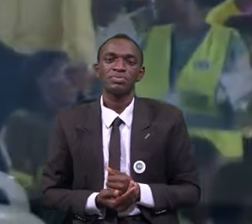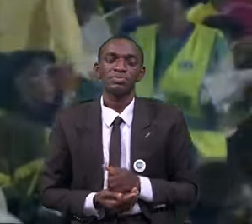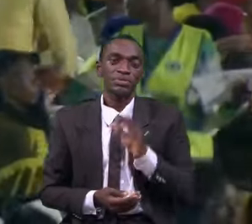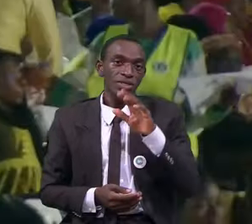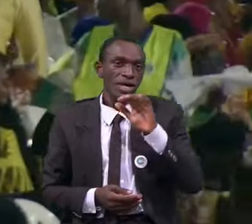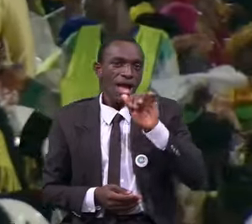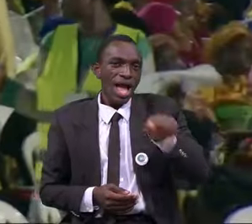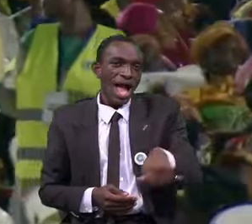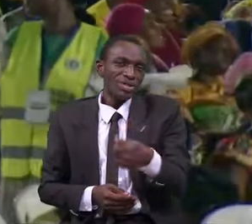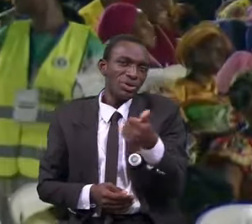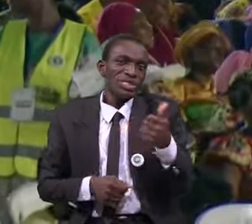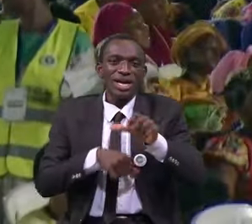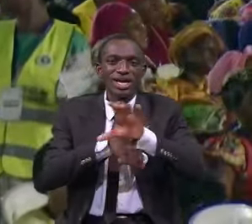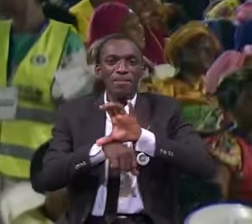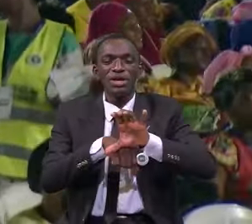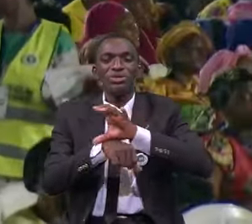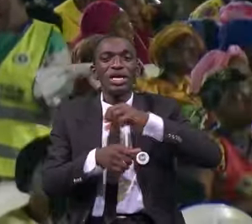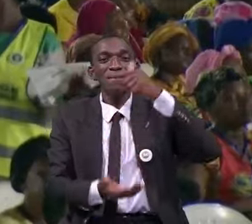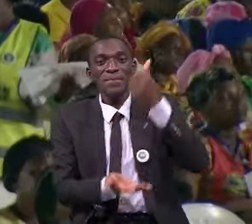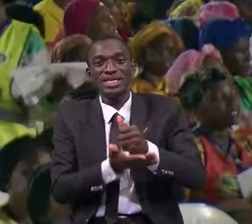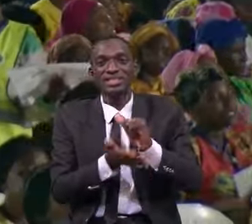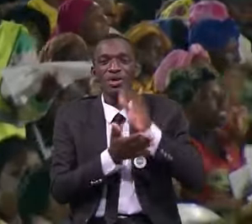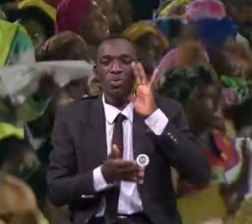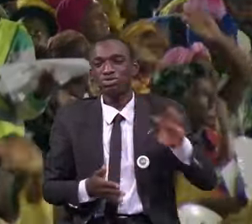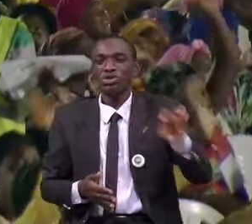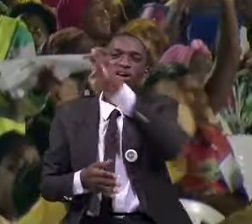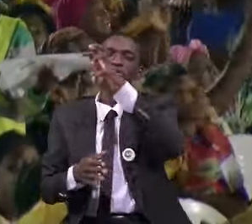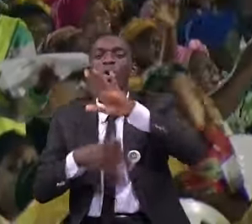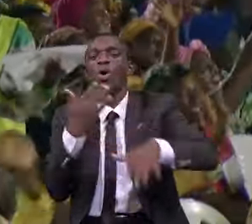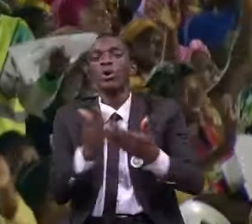Another Cameroon amen that will travel all over the world.